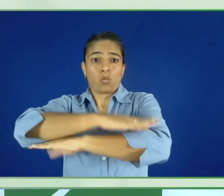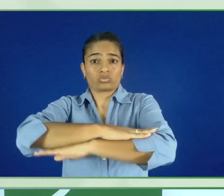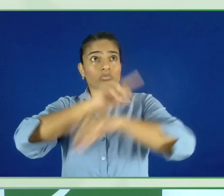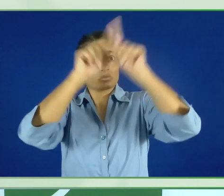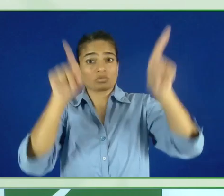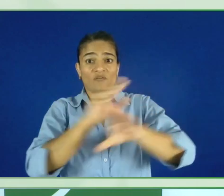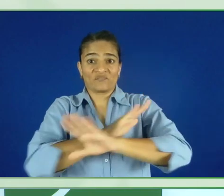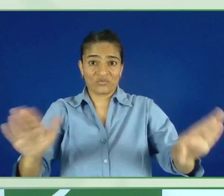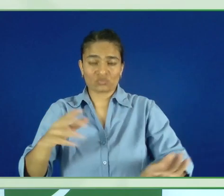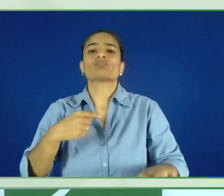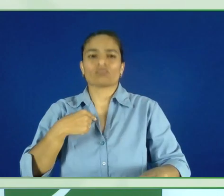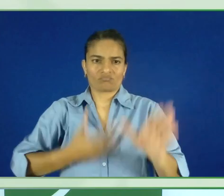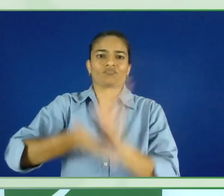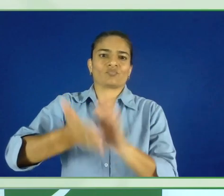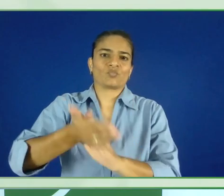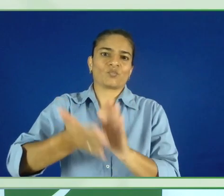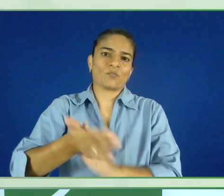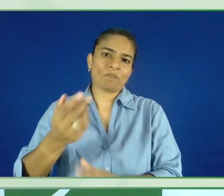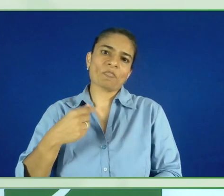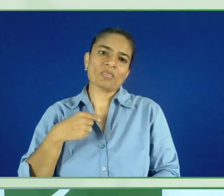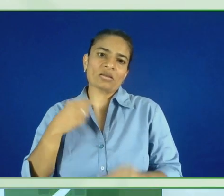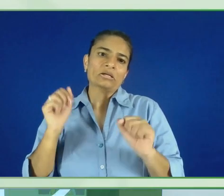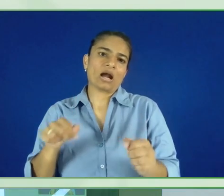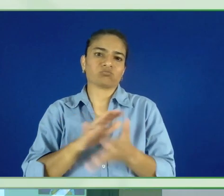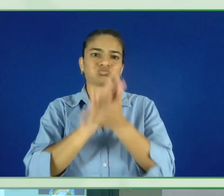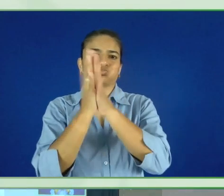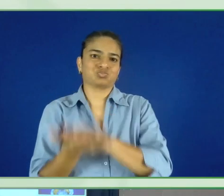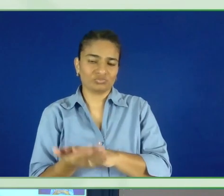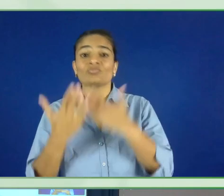makes quite the difference. So thank you for your time.